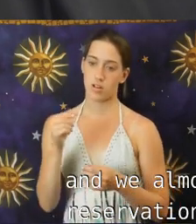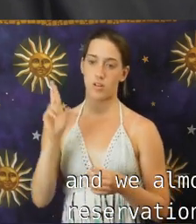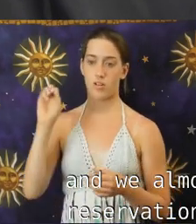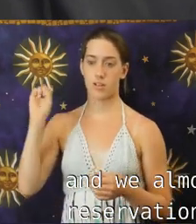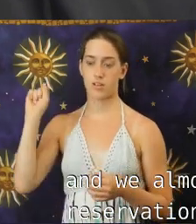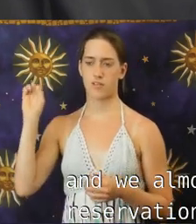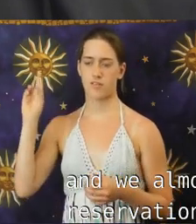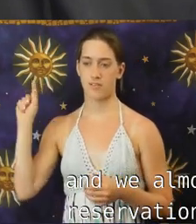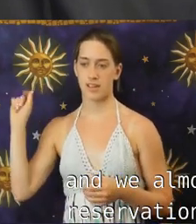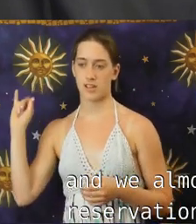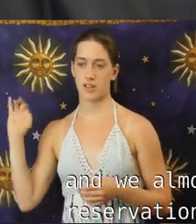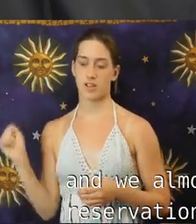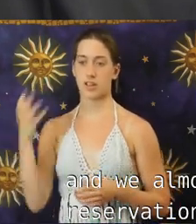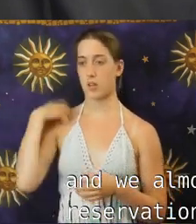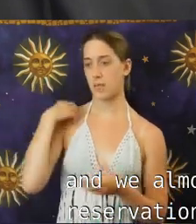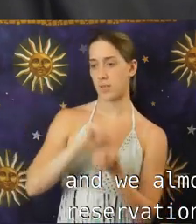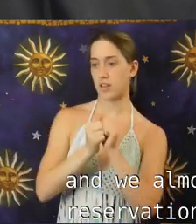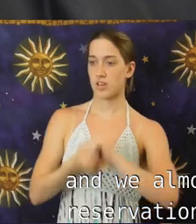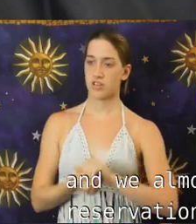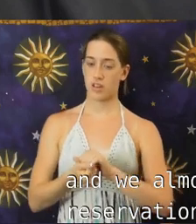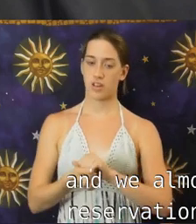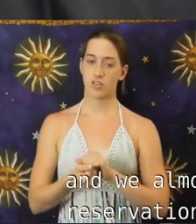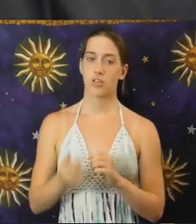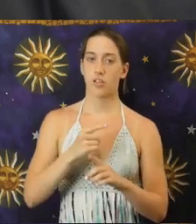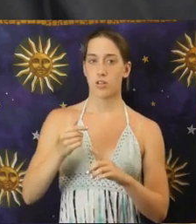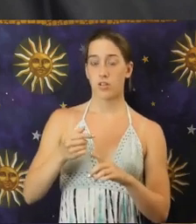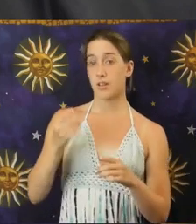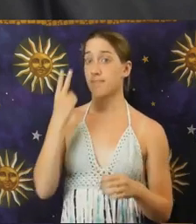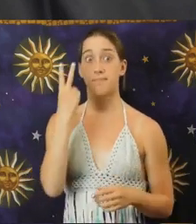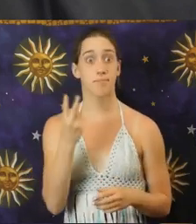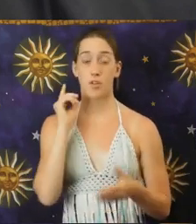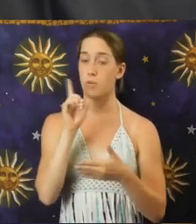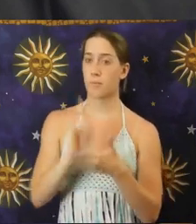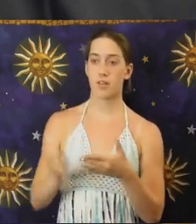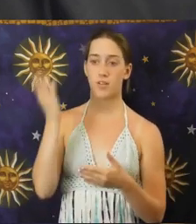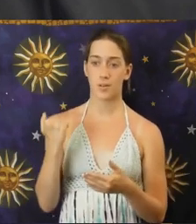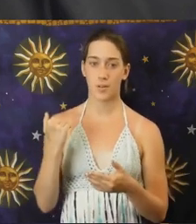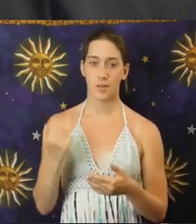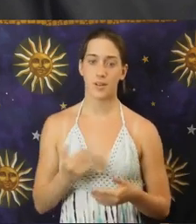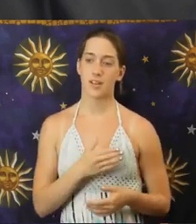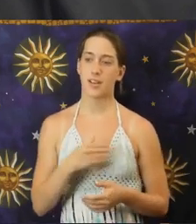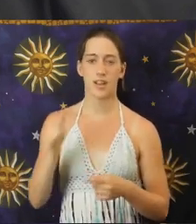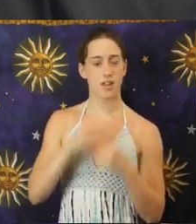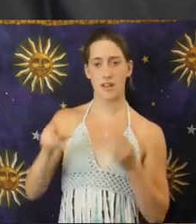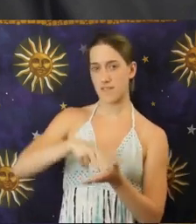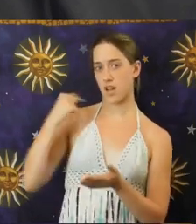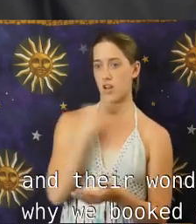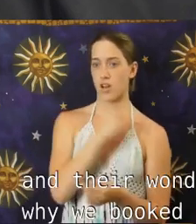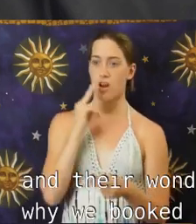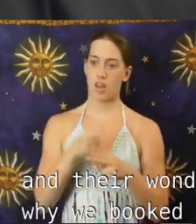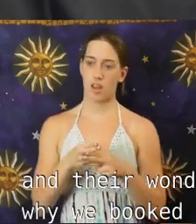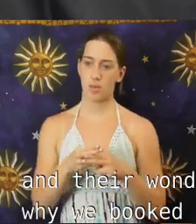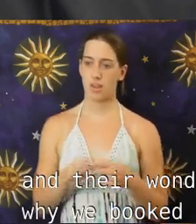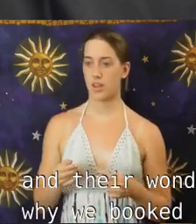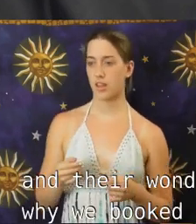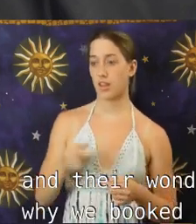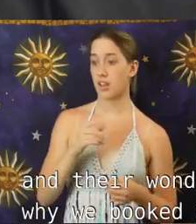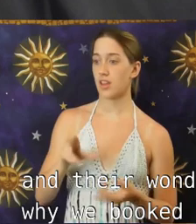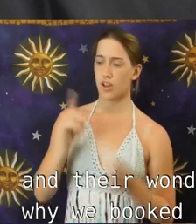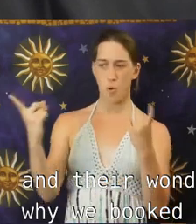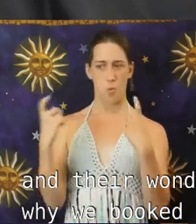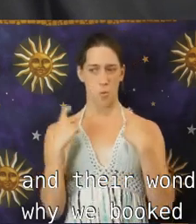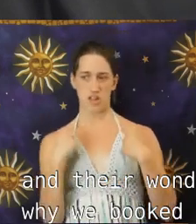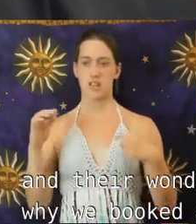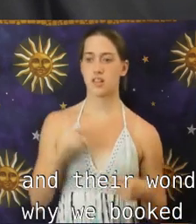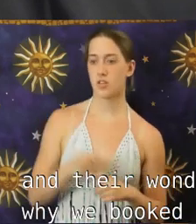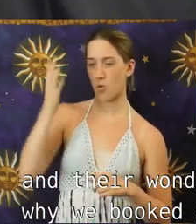like search for our reservation because they apparently didn't have it under our name on file. And they were wondering,